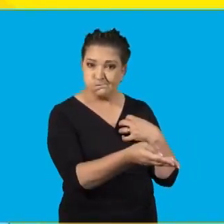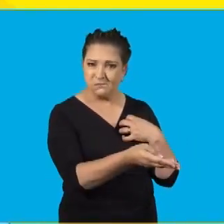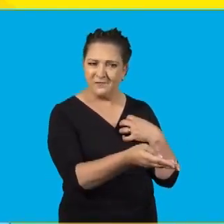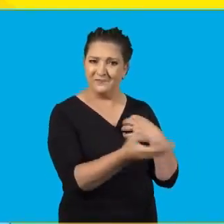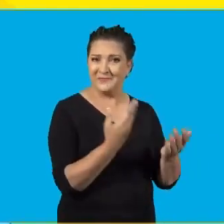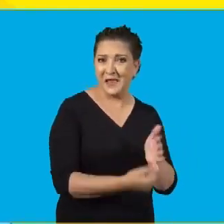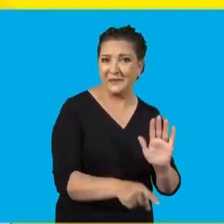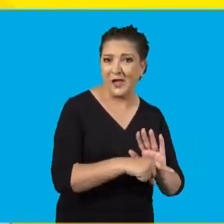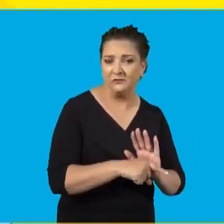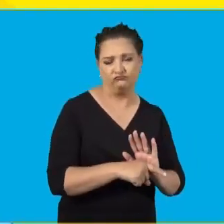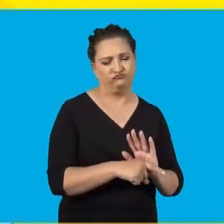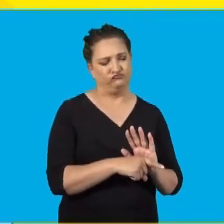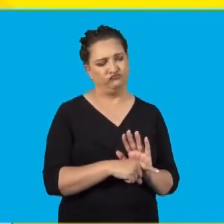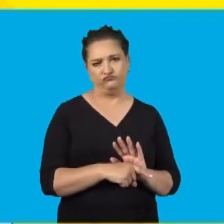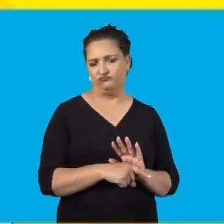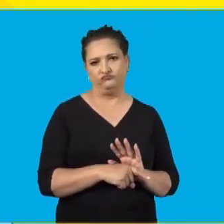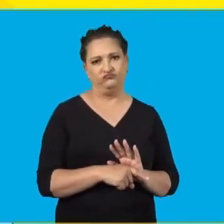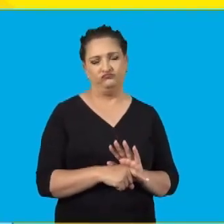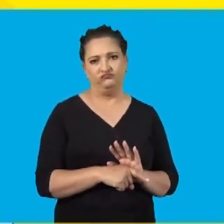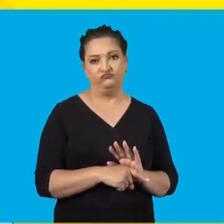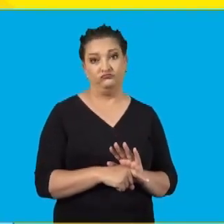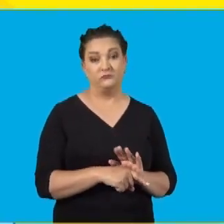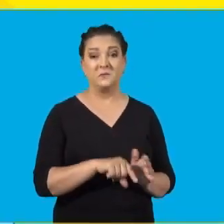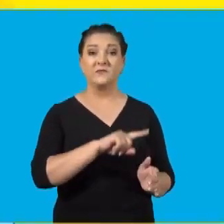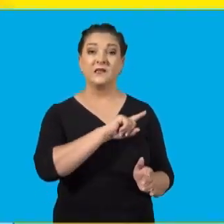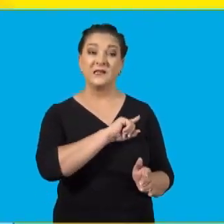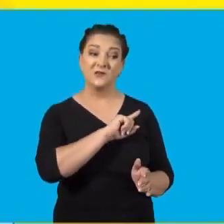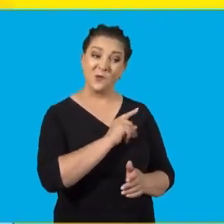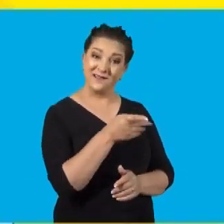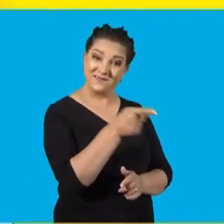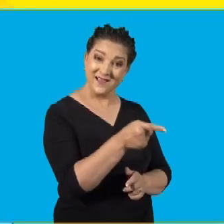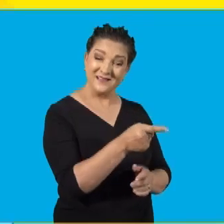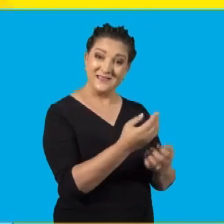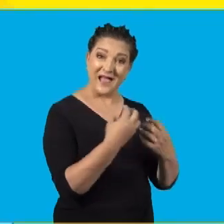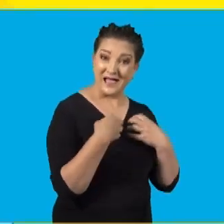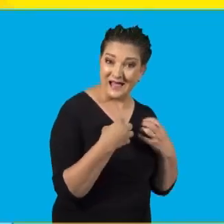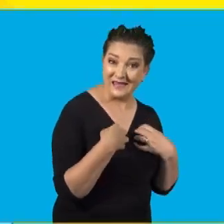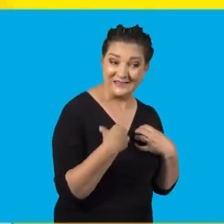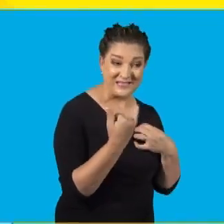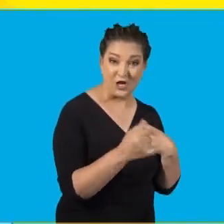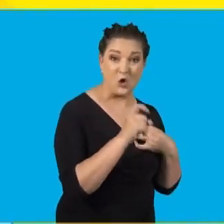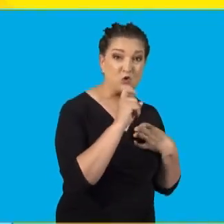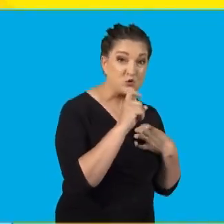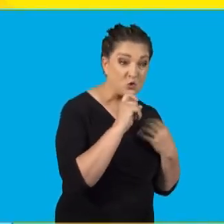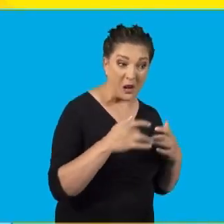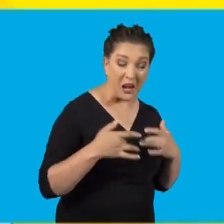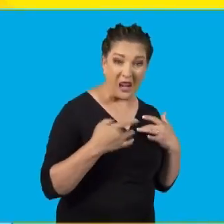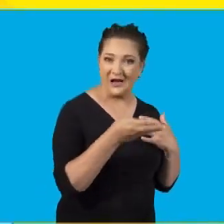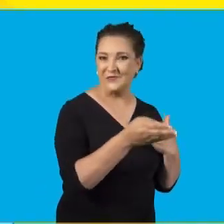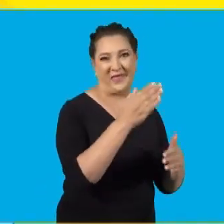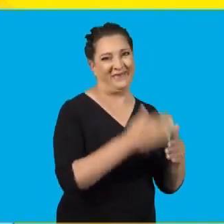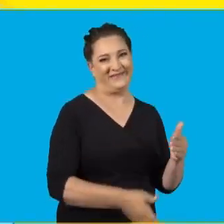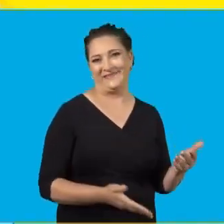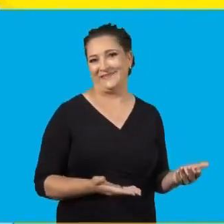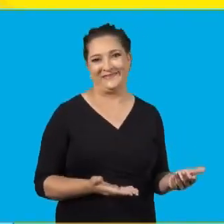record it at a negative value. So that then tells me that this asset has reached the end of its useful life.